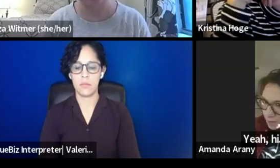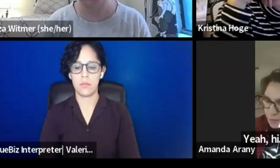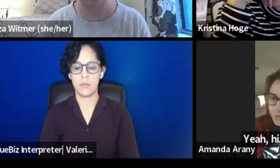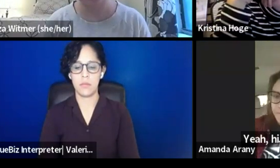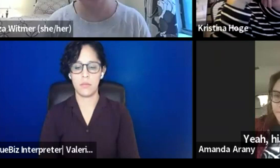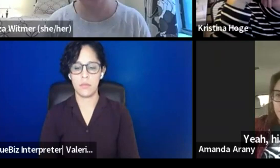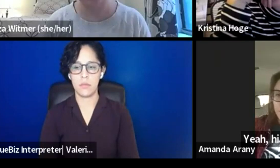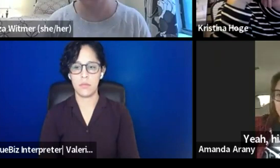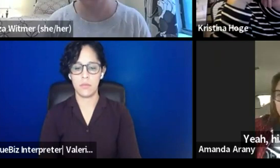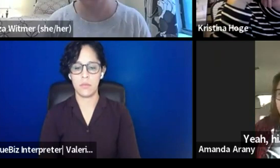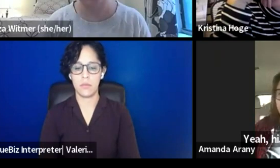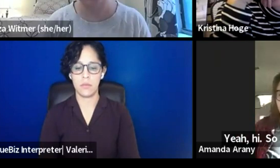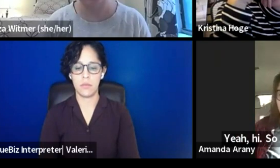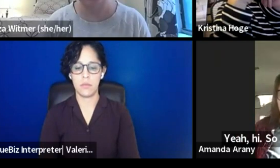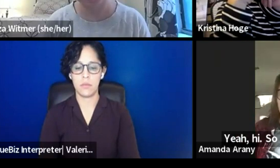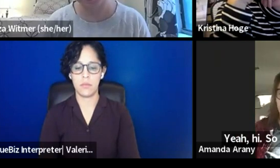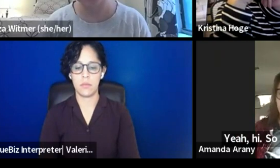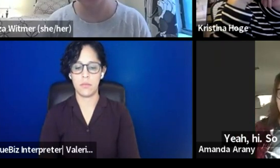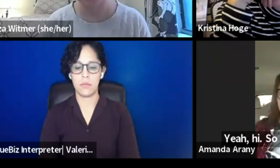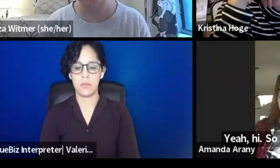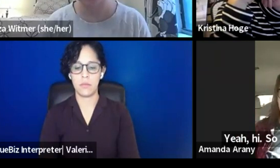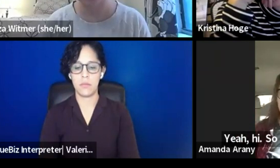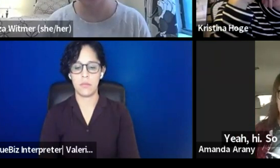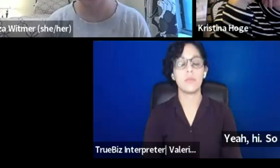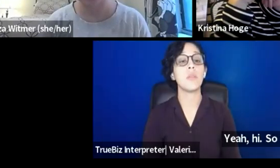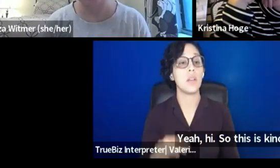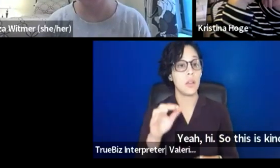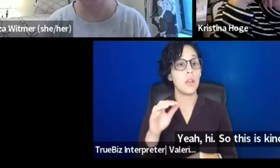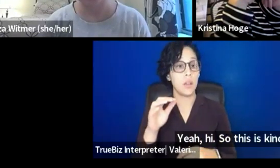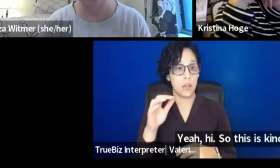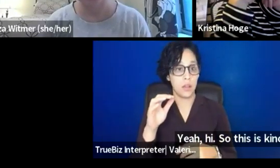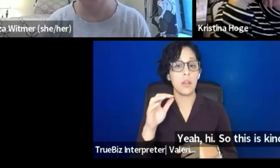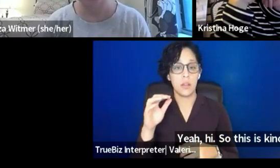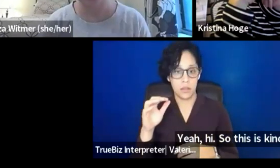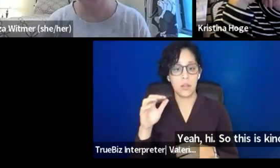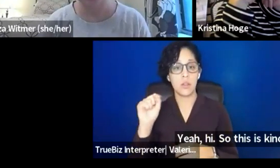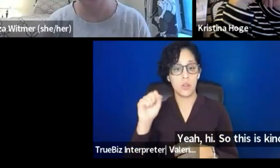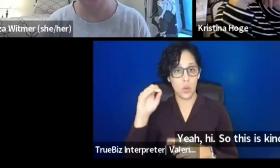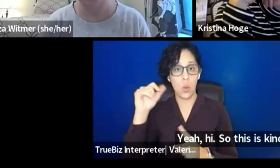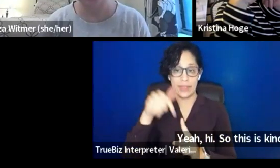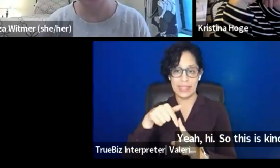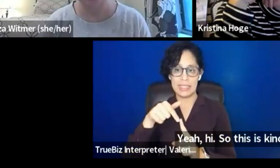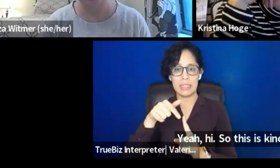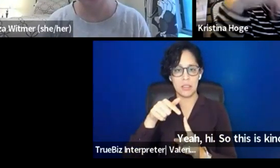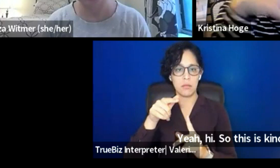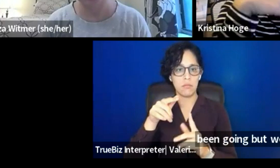180 from where we've been going, but we have welcome packets.